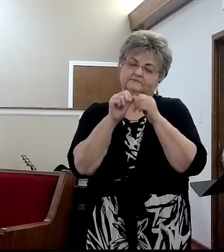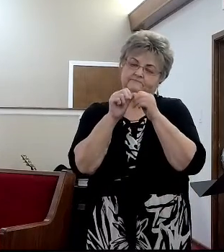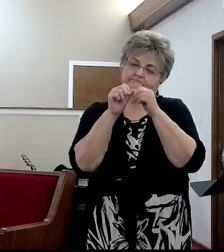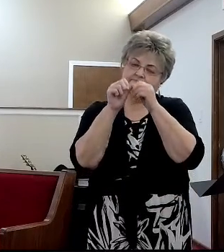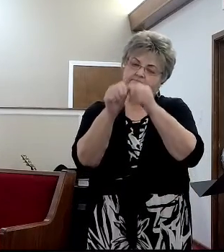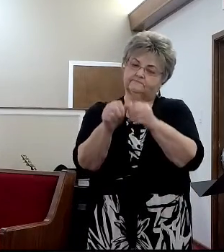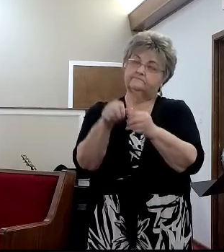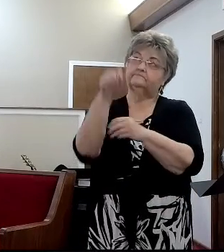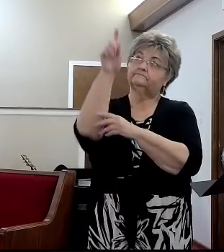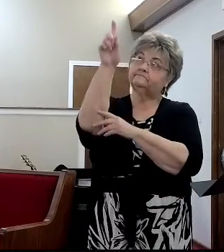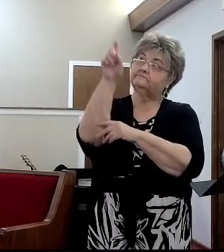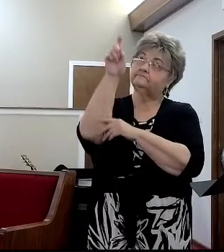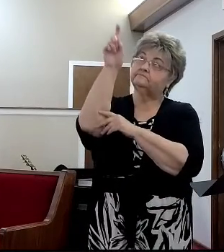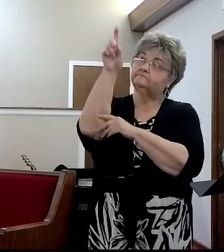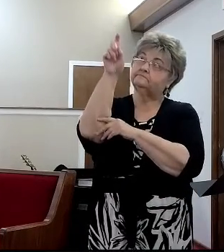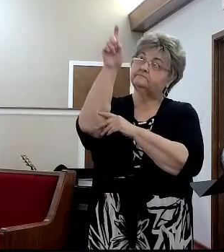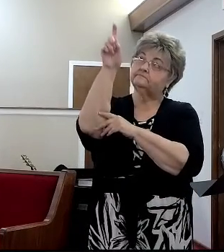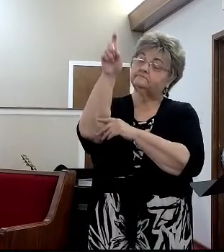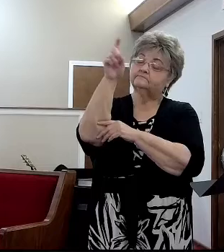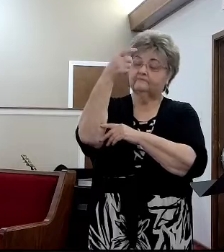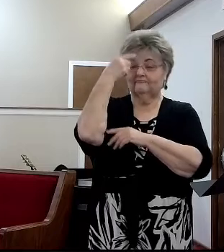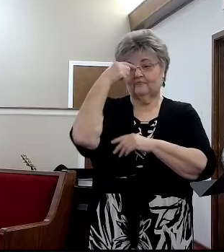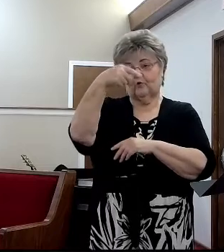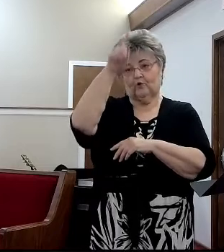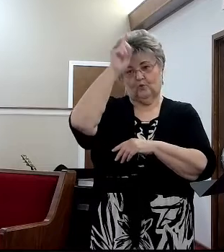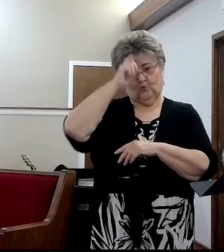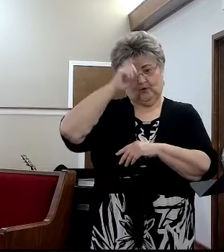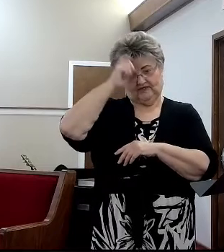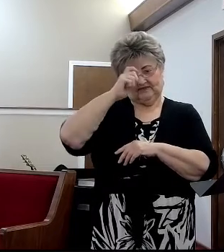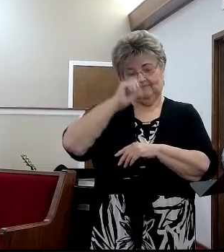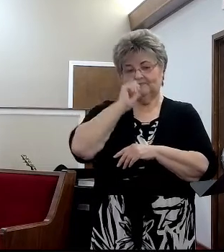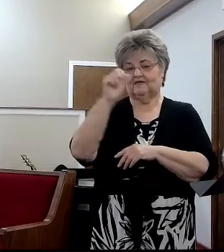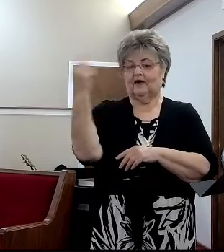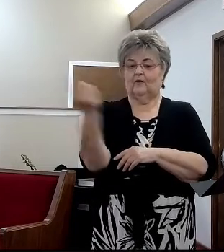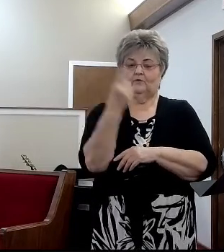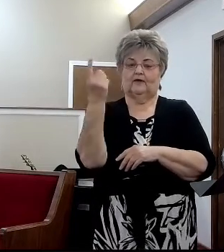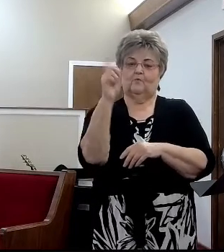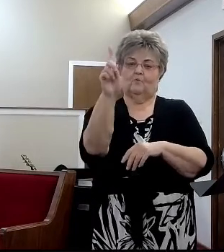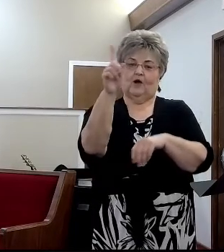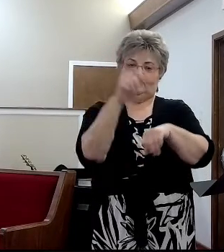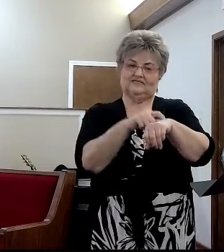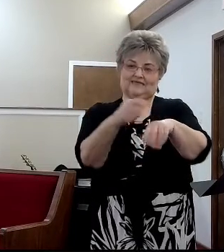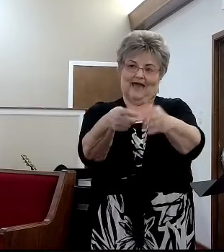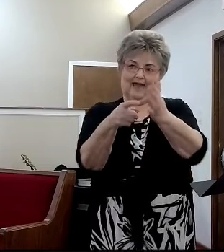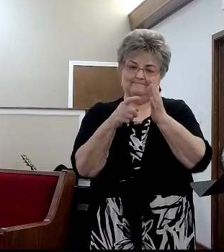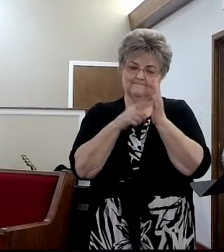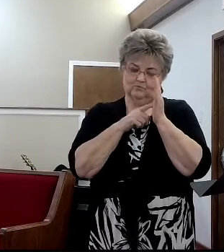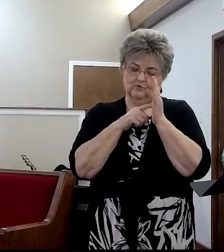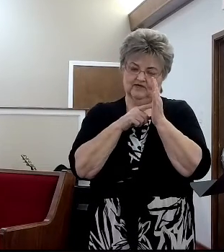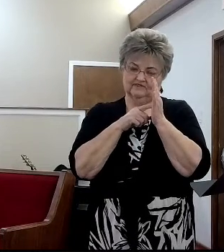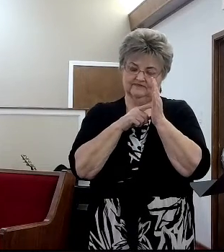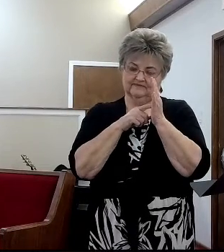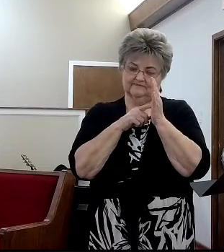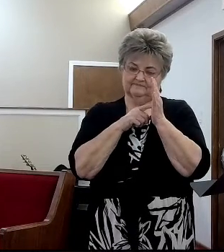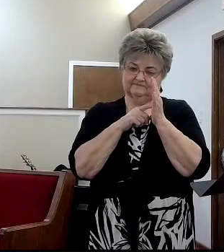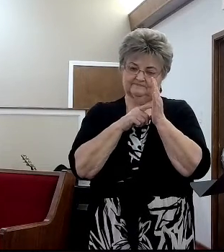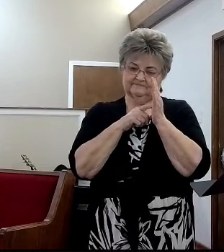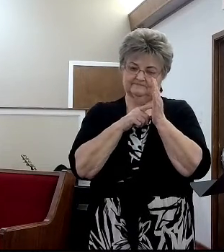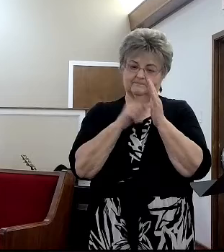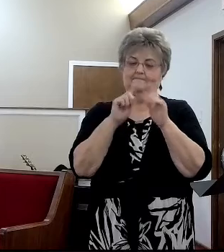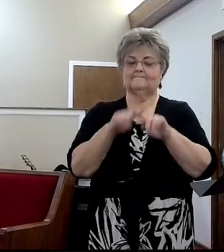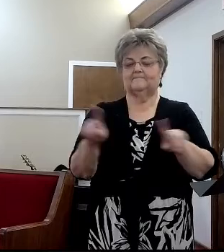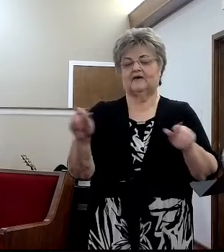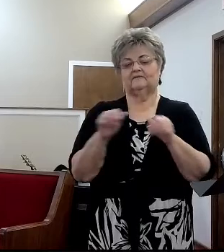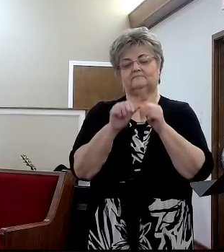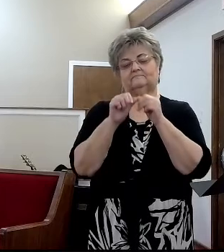continuously ask for wisdom. It's not a one-time request. Lifetime action of continuing